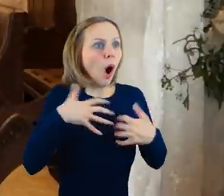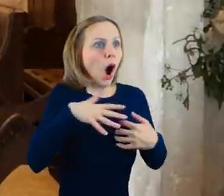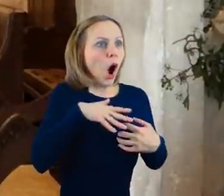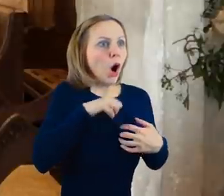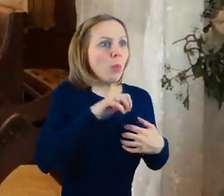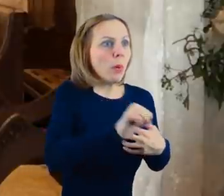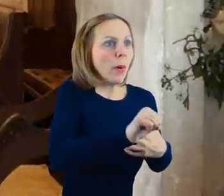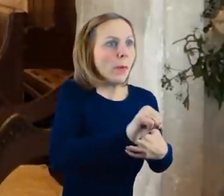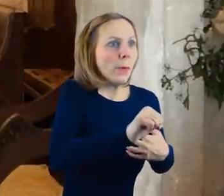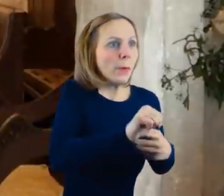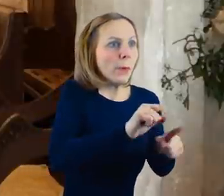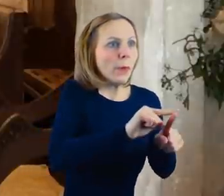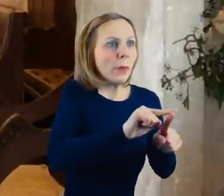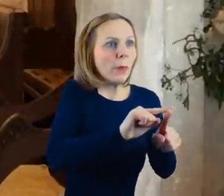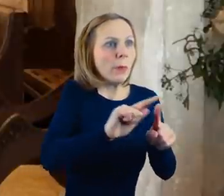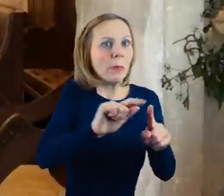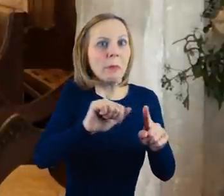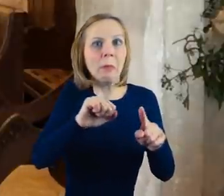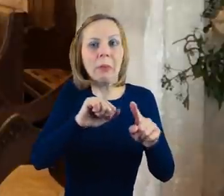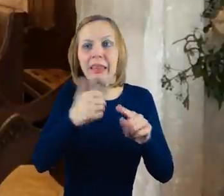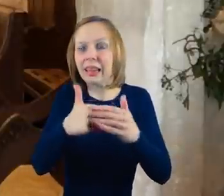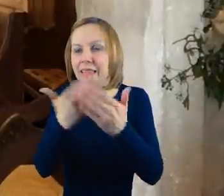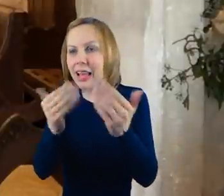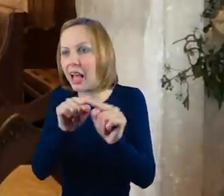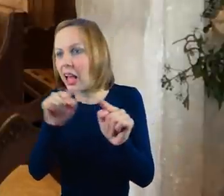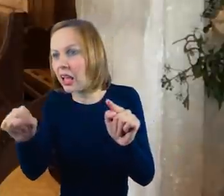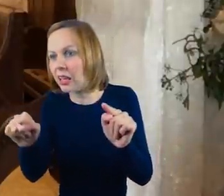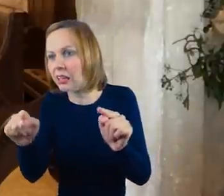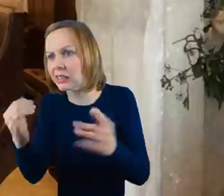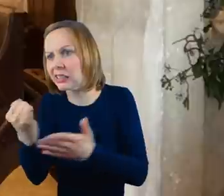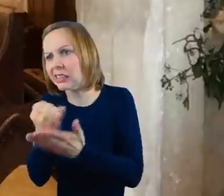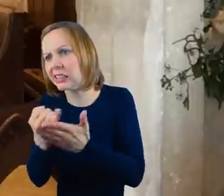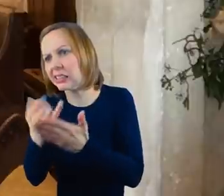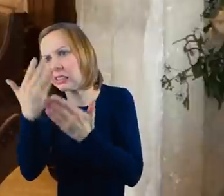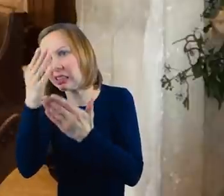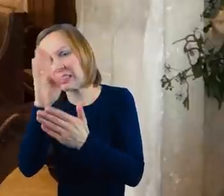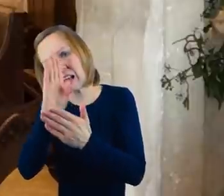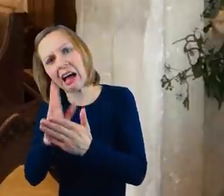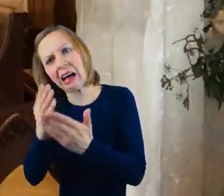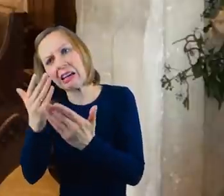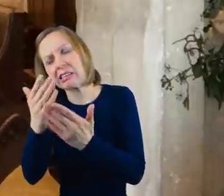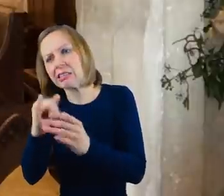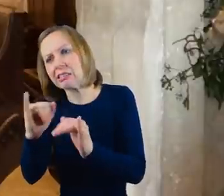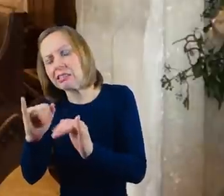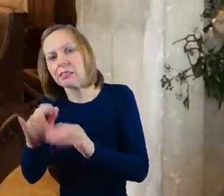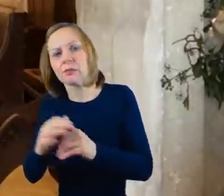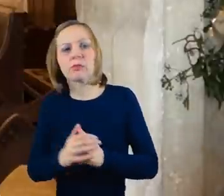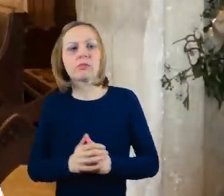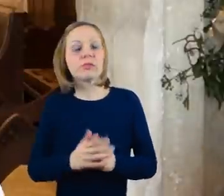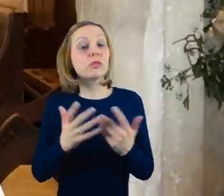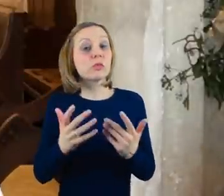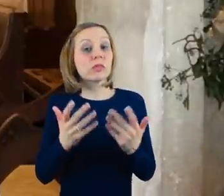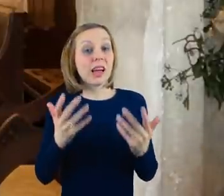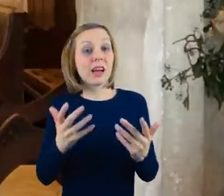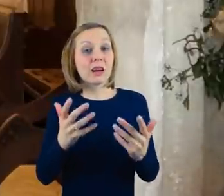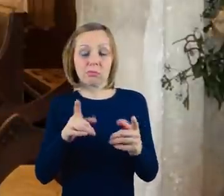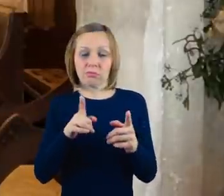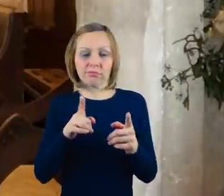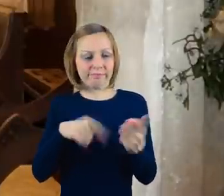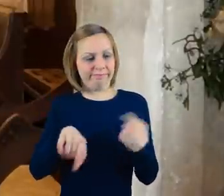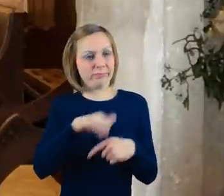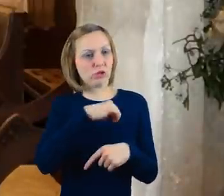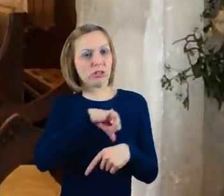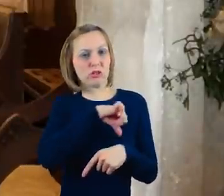next. So in such times, as Christians, it is more important than ever to hold on to